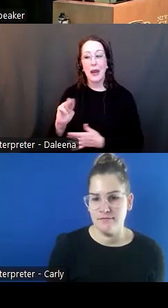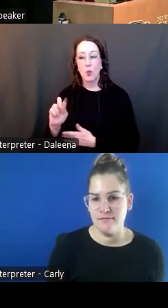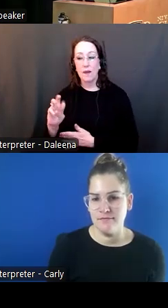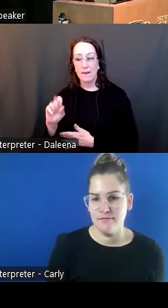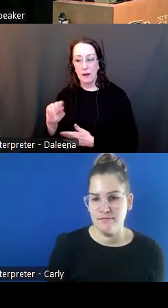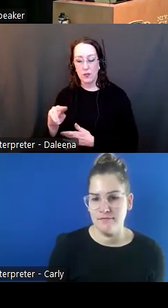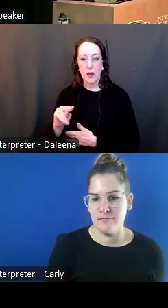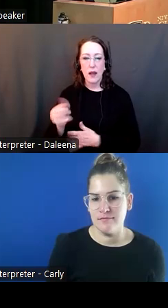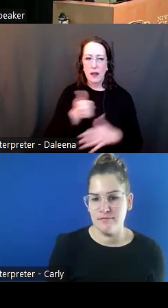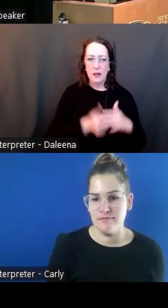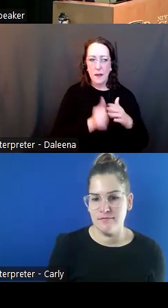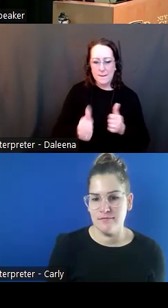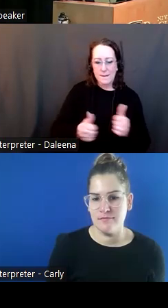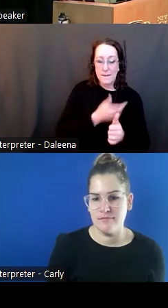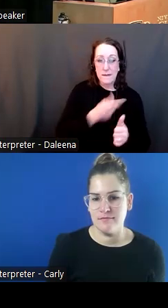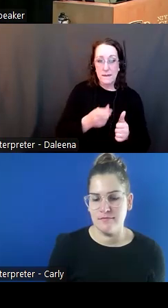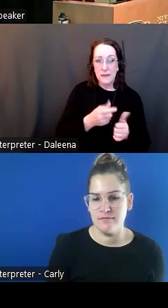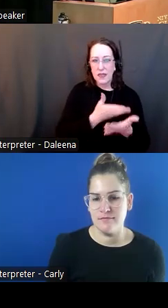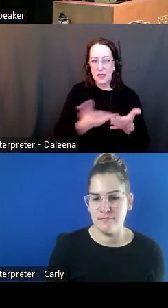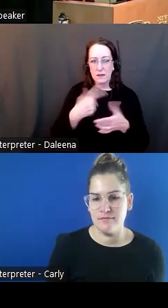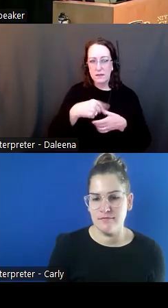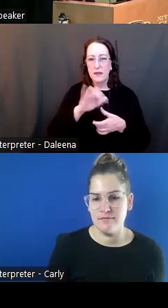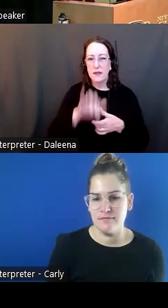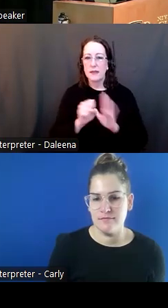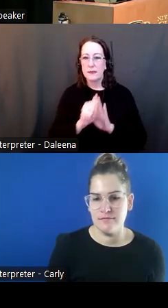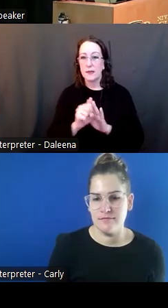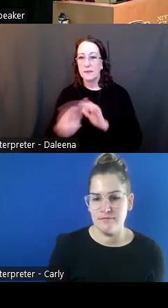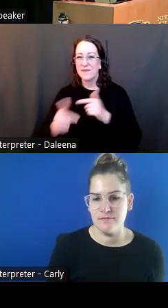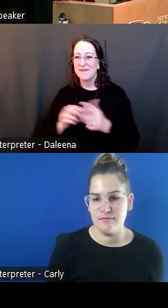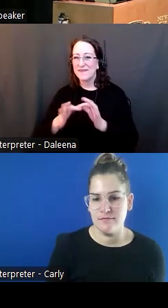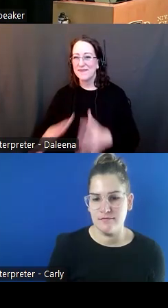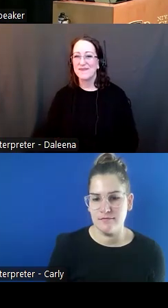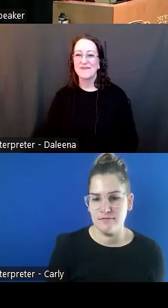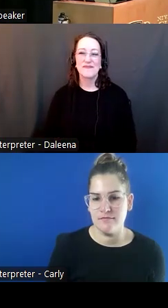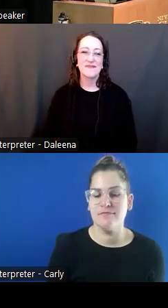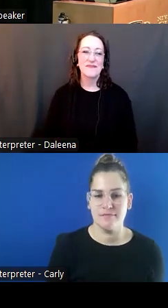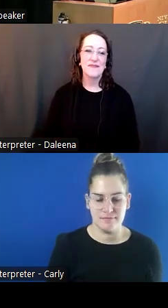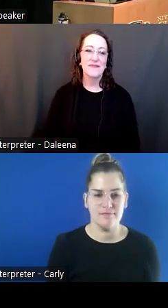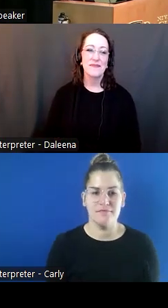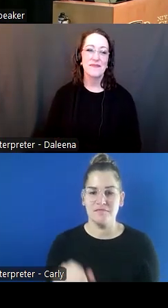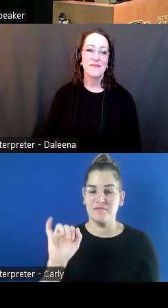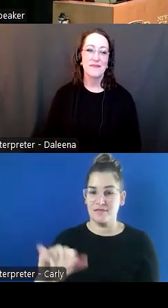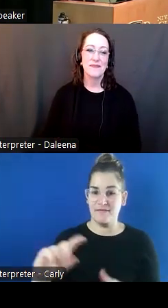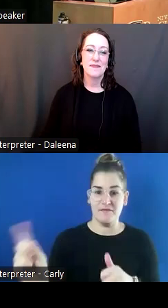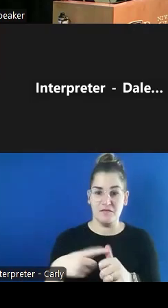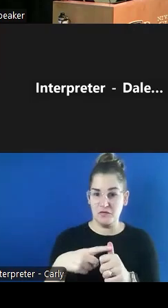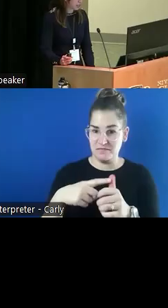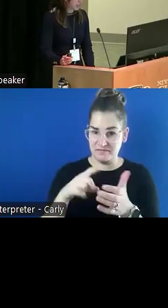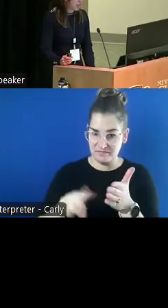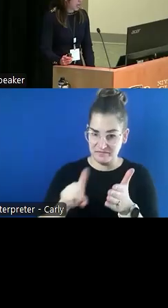underlying mechanisms of these symptoms. So this is a pilot study that I'm conducting at the U of